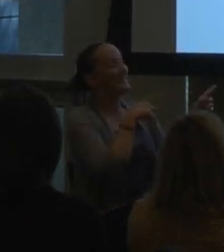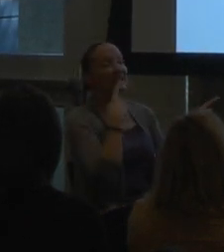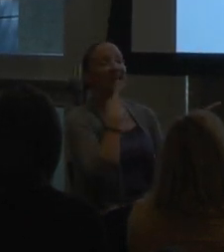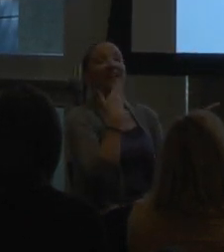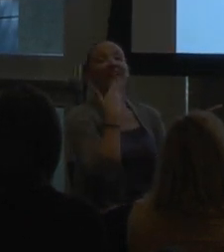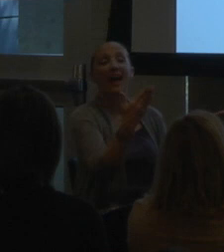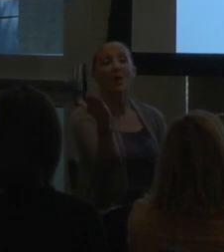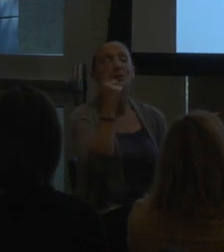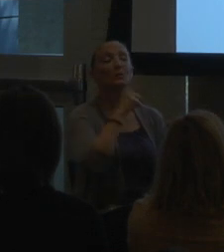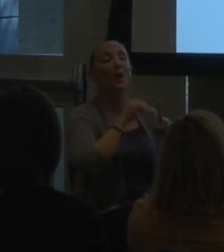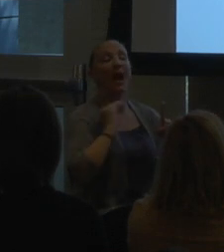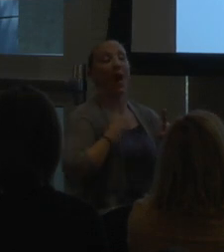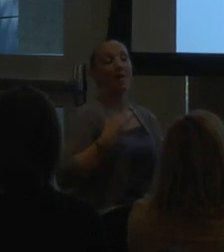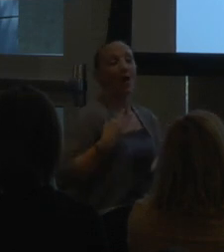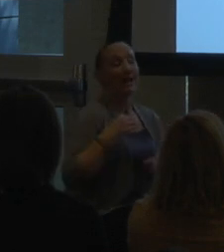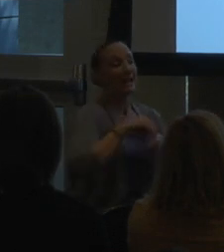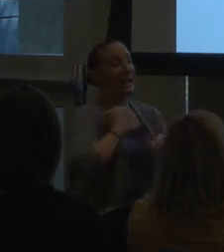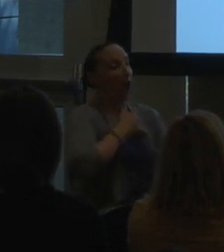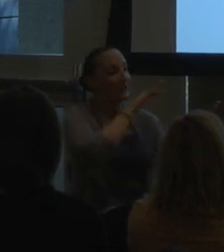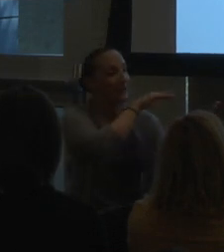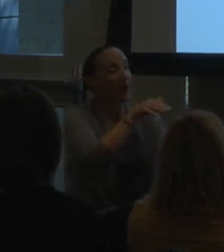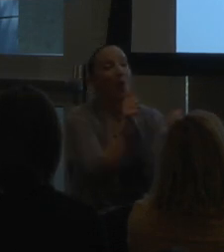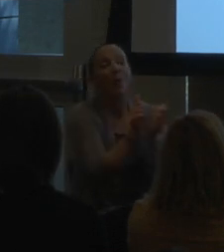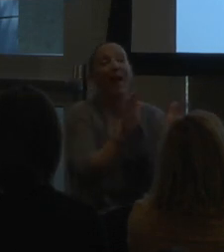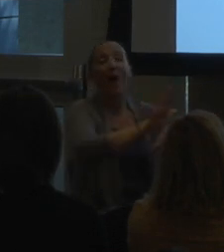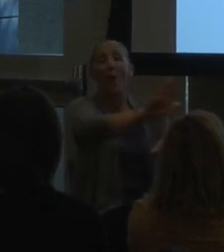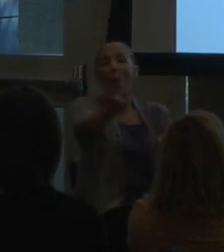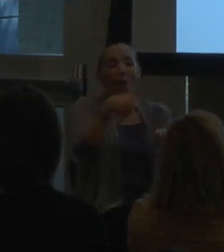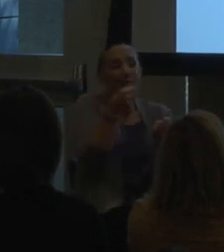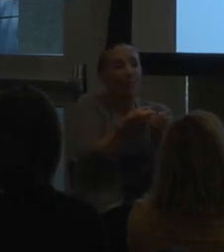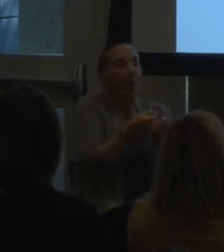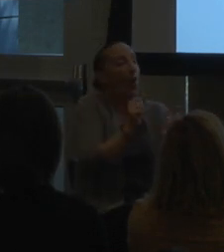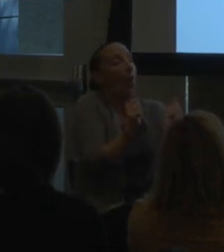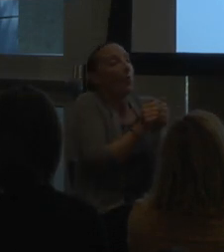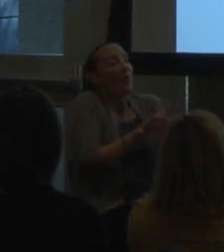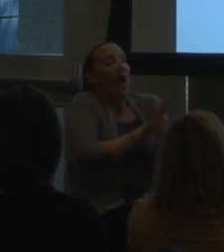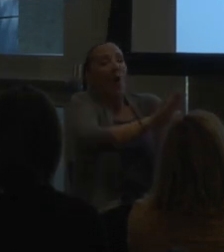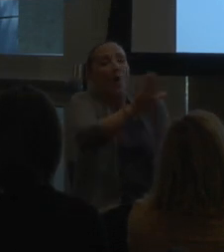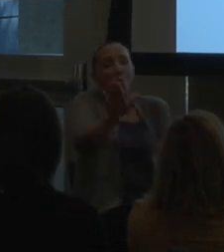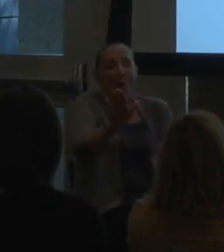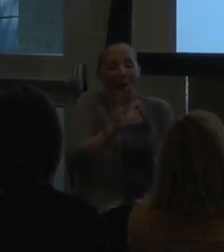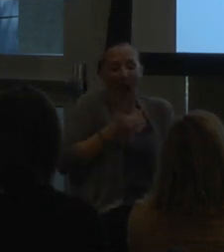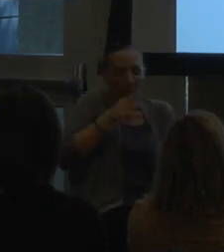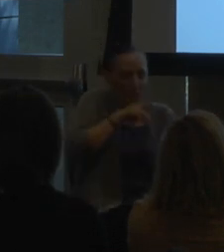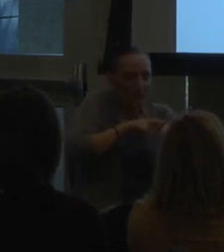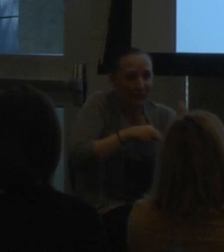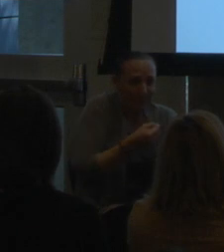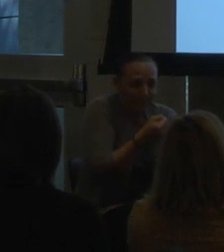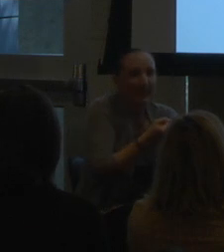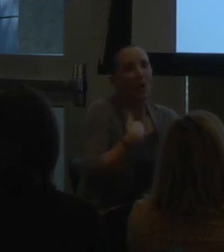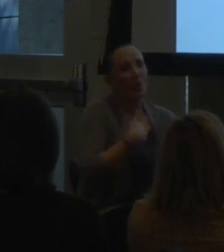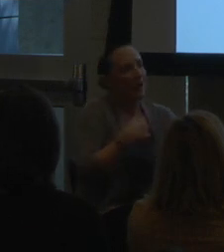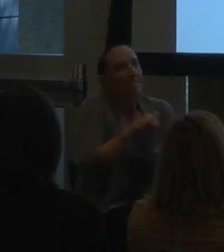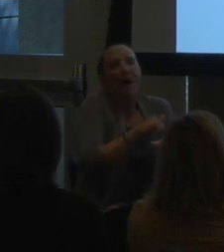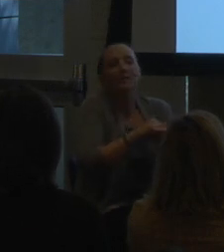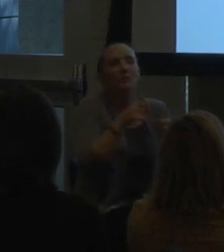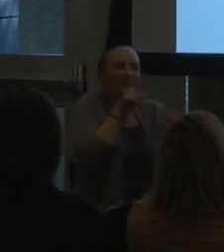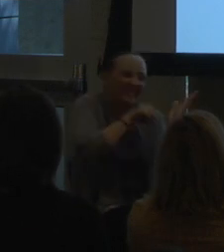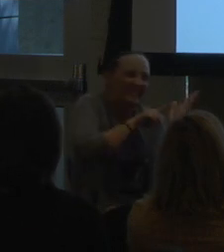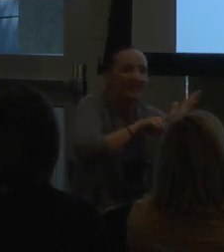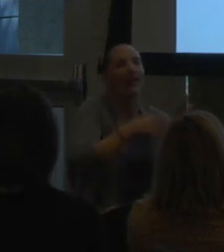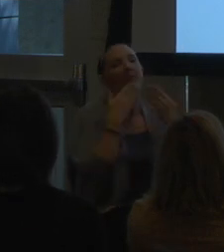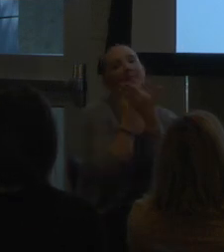our studies. Without their support of our research, it's simply not possible to do this kind of work. So I think it's really important to thank